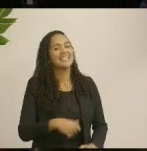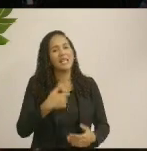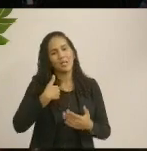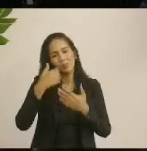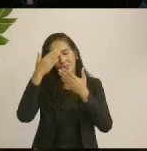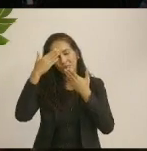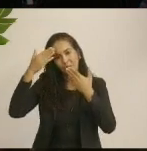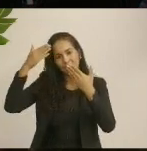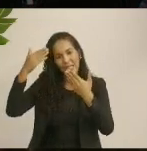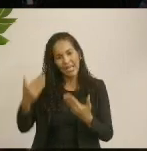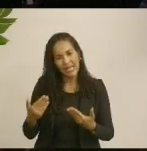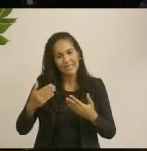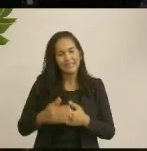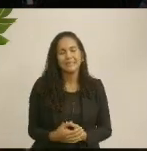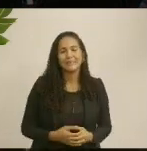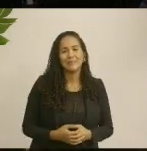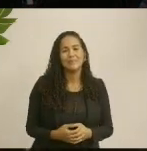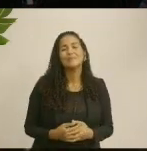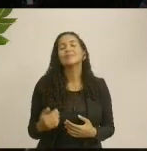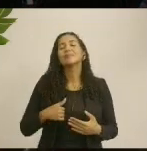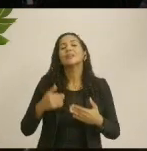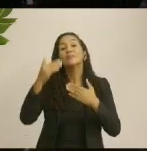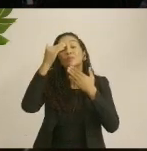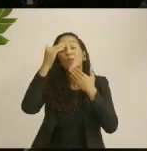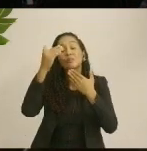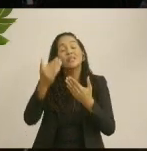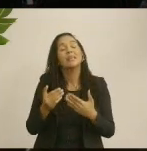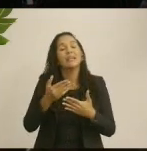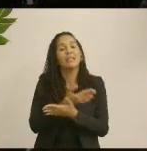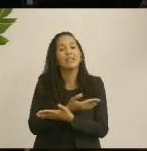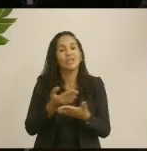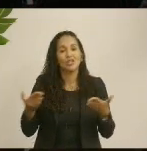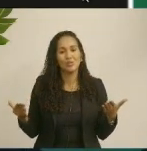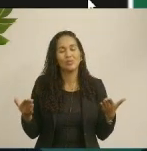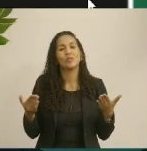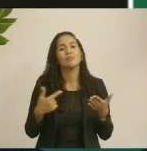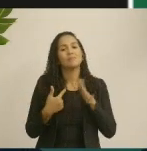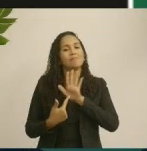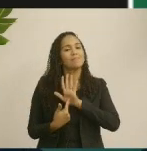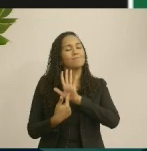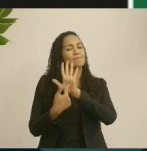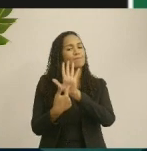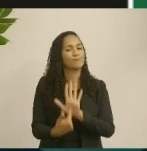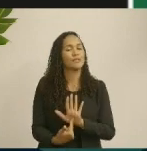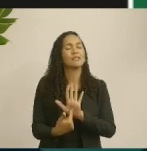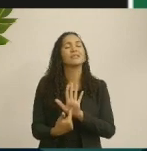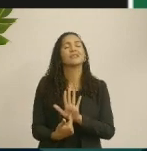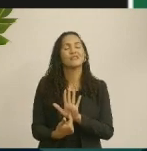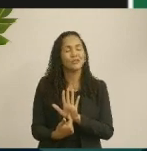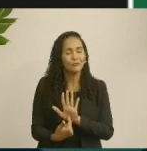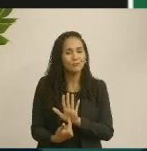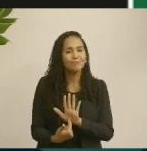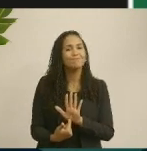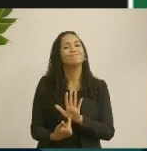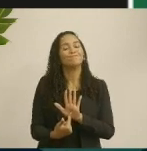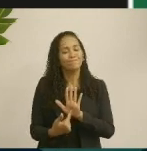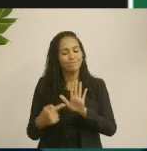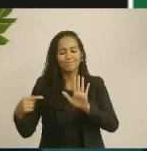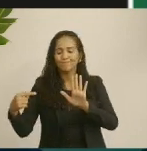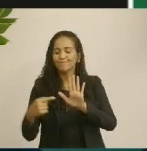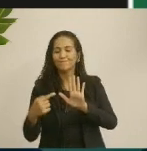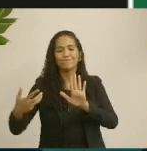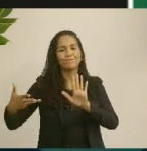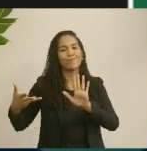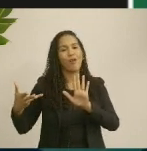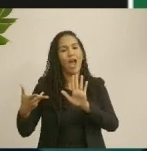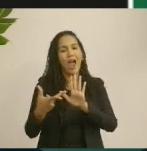Houston. Thanks everybody. This presentation is very close and dear to me,